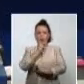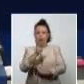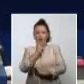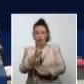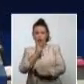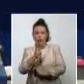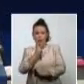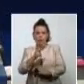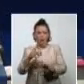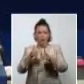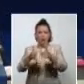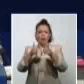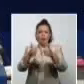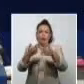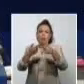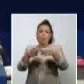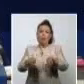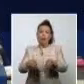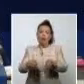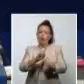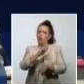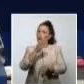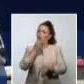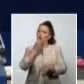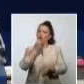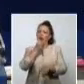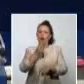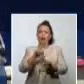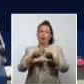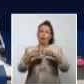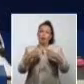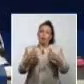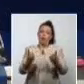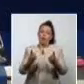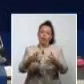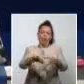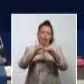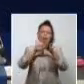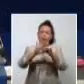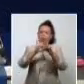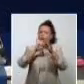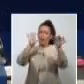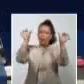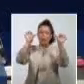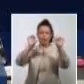The second patient whose death we grieve is a female patient